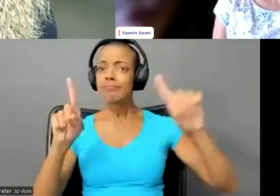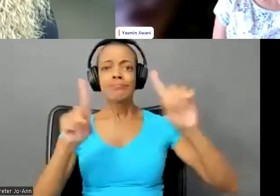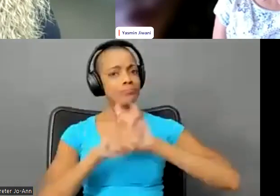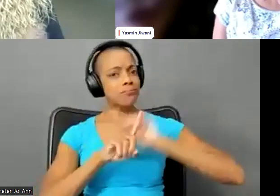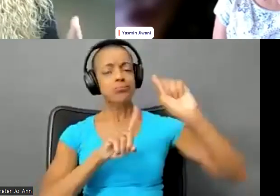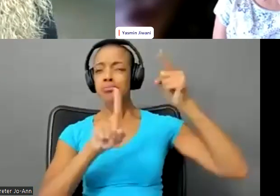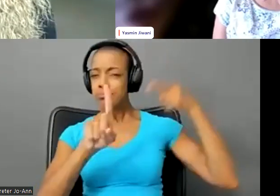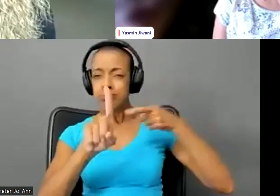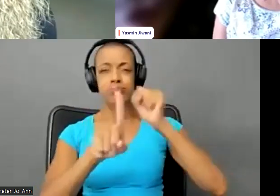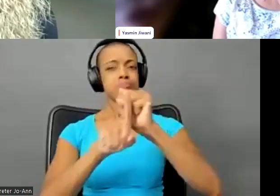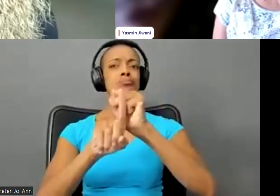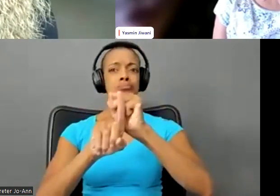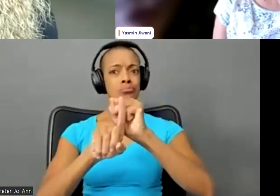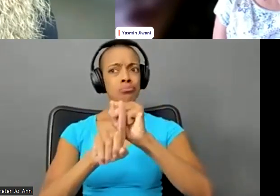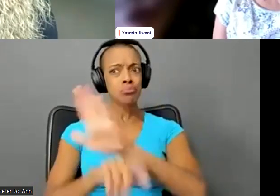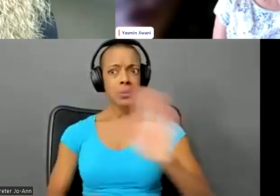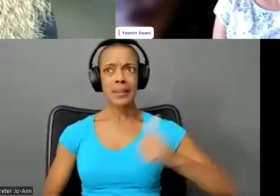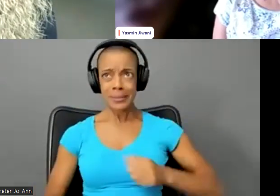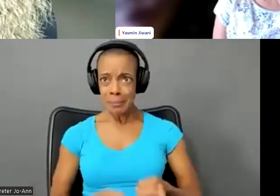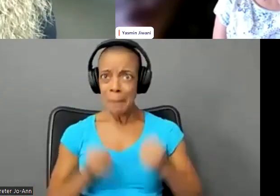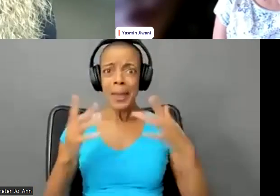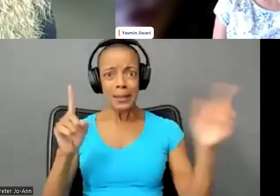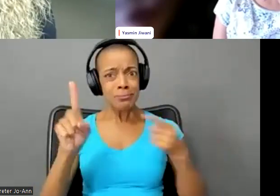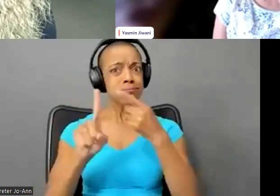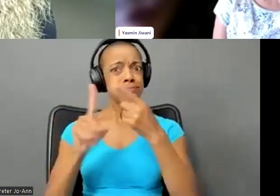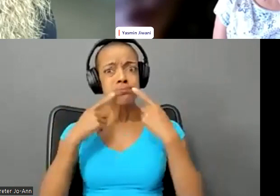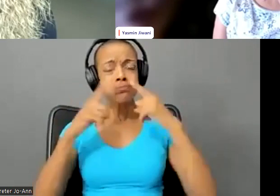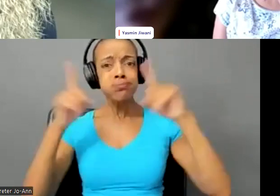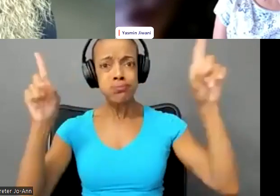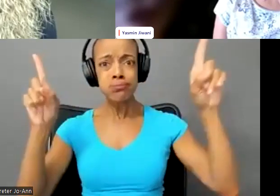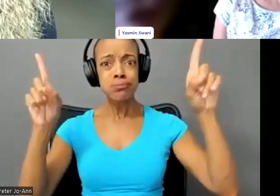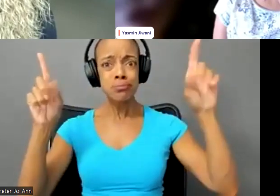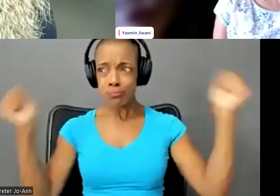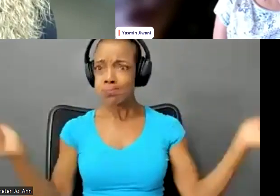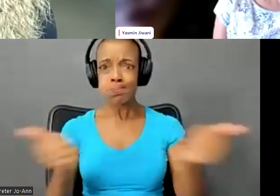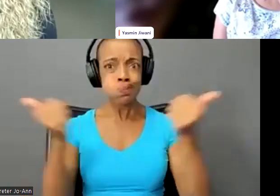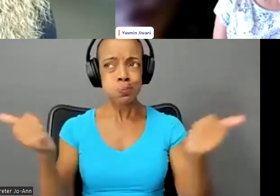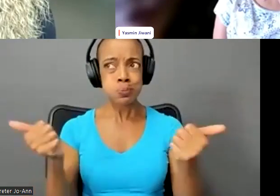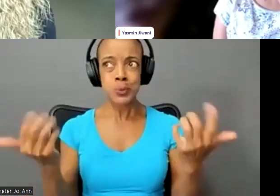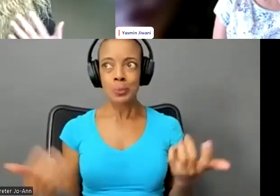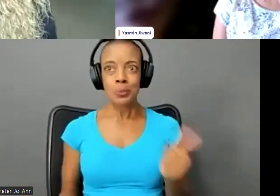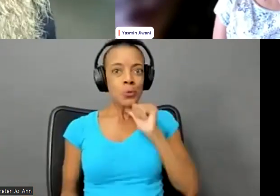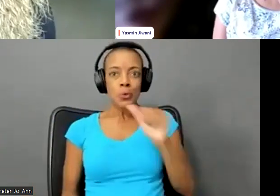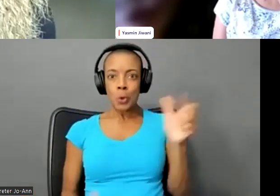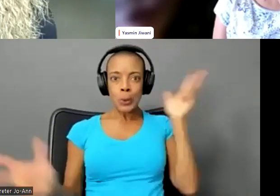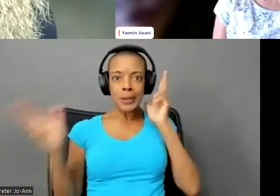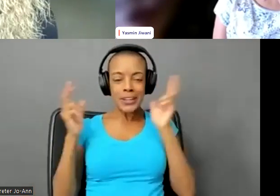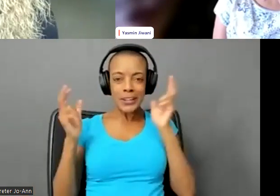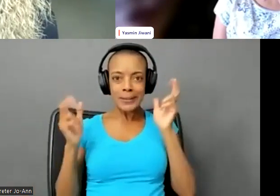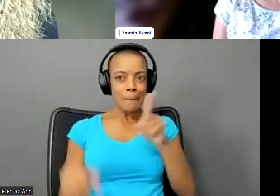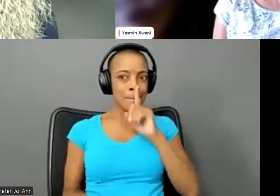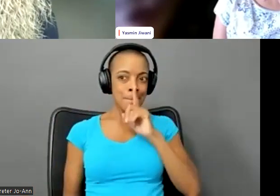Canada, because it's vast. But you don't often hear that. Again, and the media is not necessarily celebrating